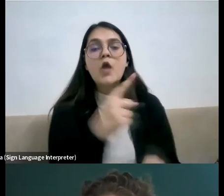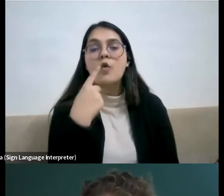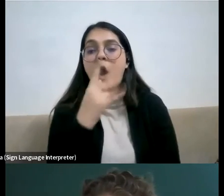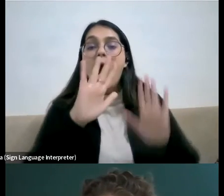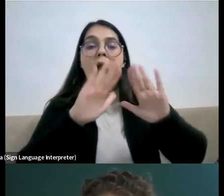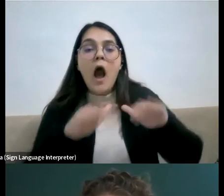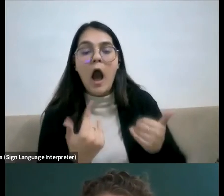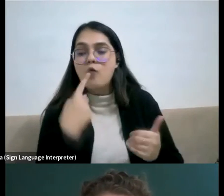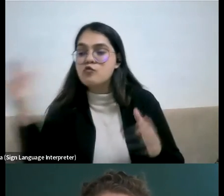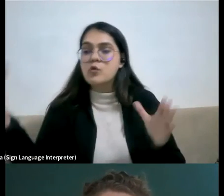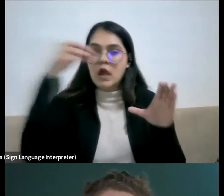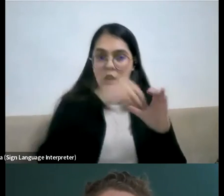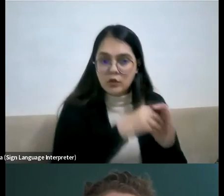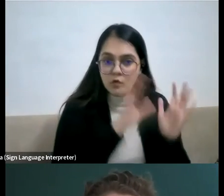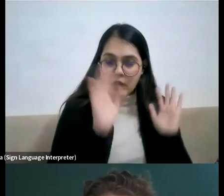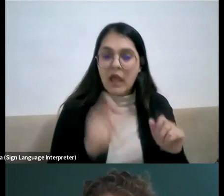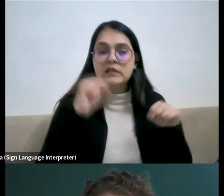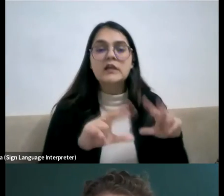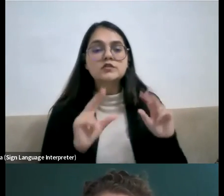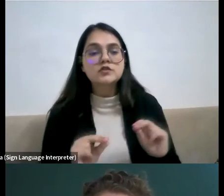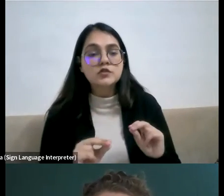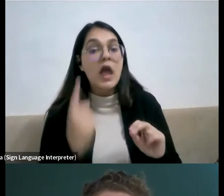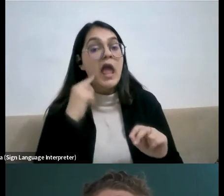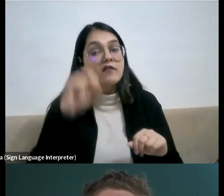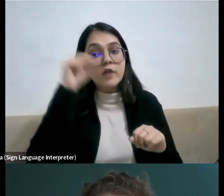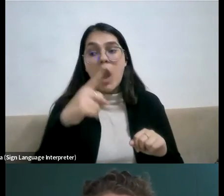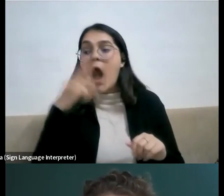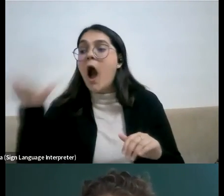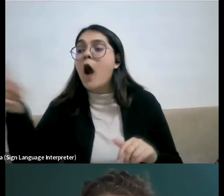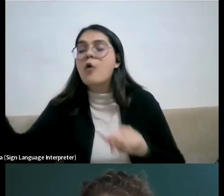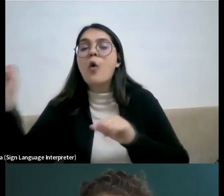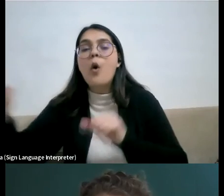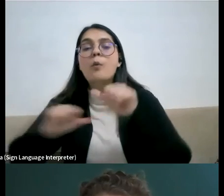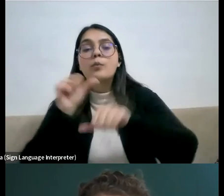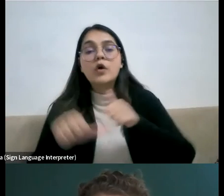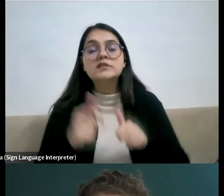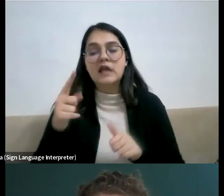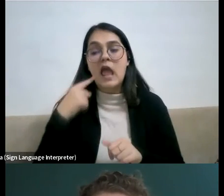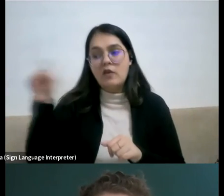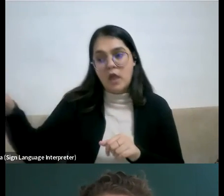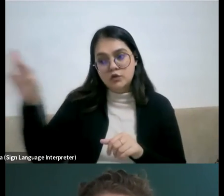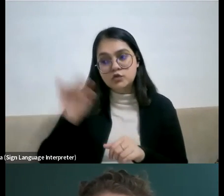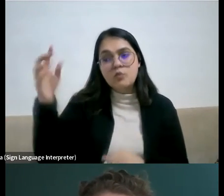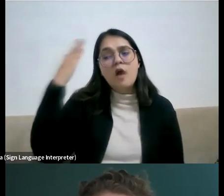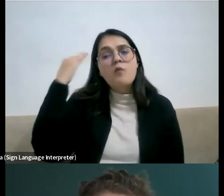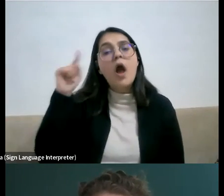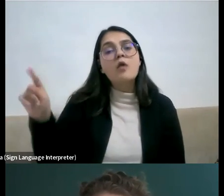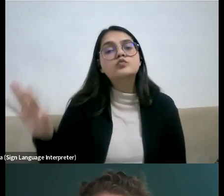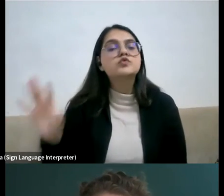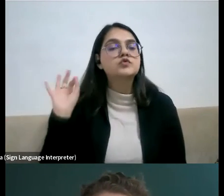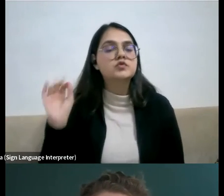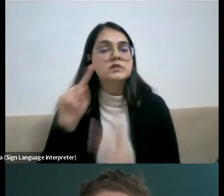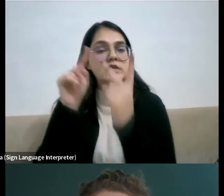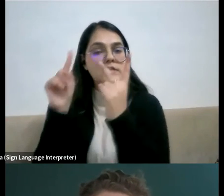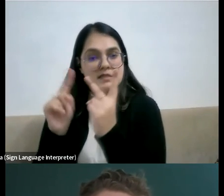Who's included in those decisions? How are they included? And why are they included, quite importantly? And the second is